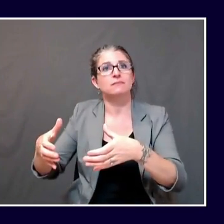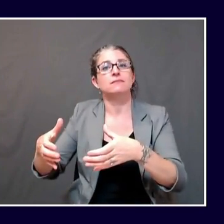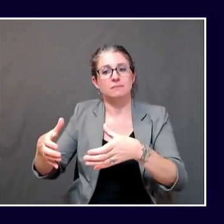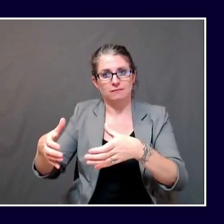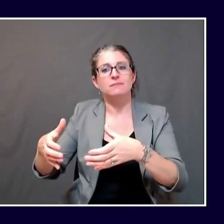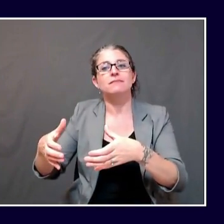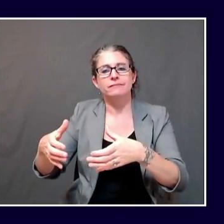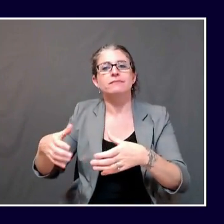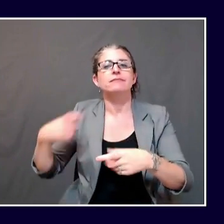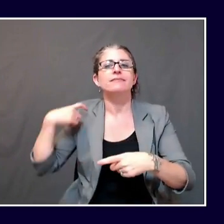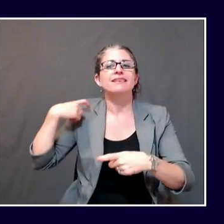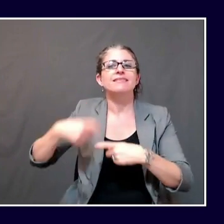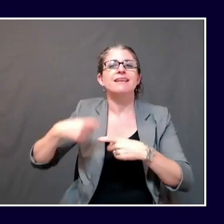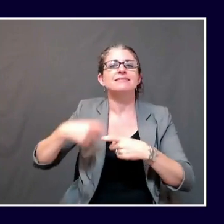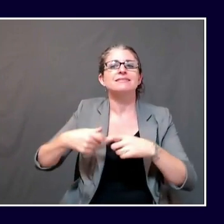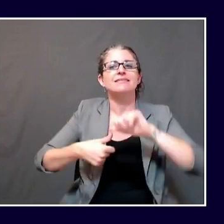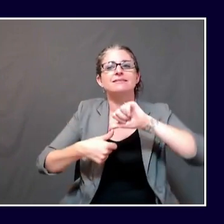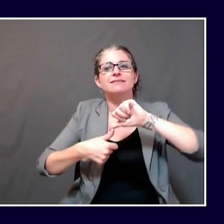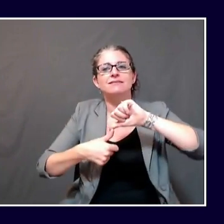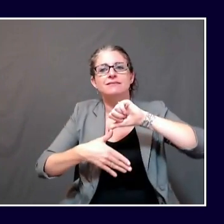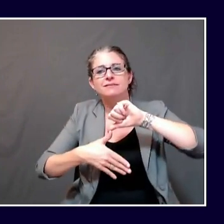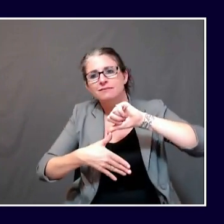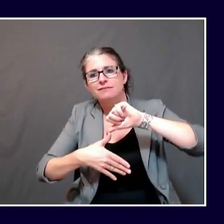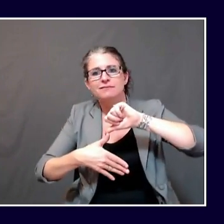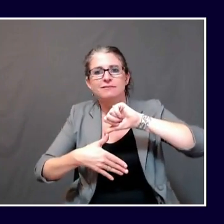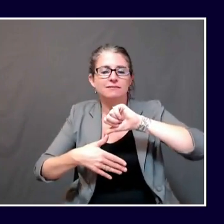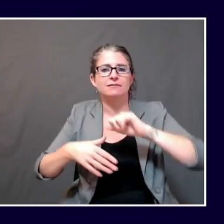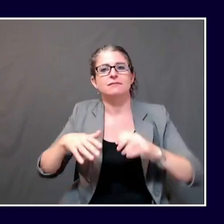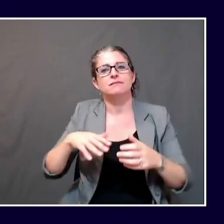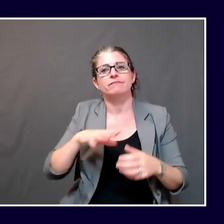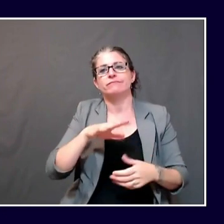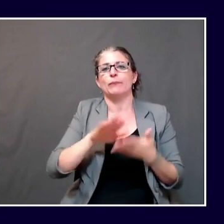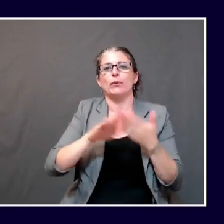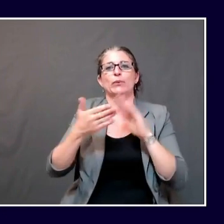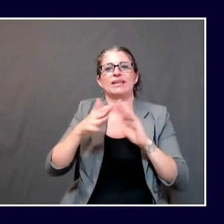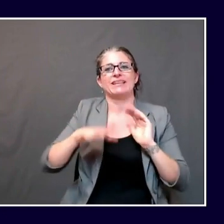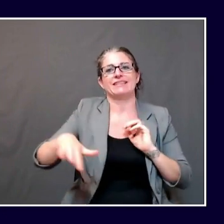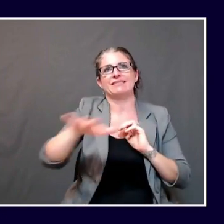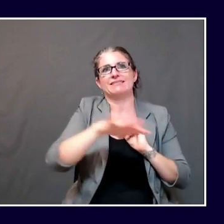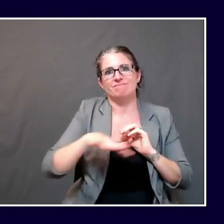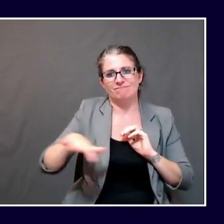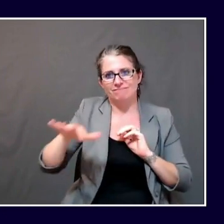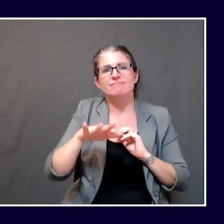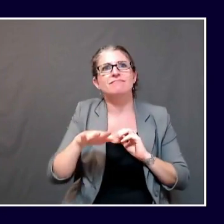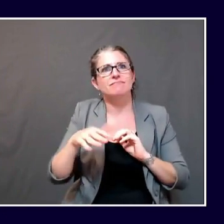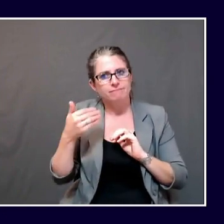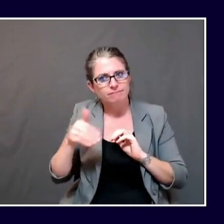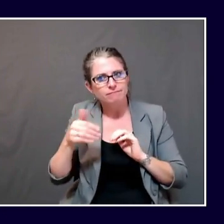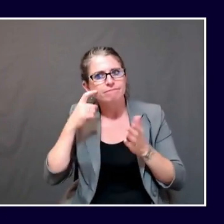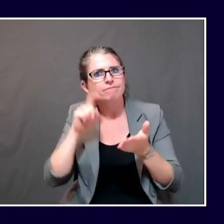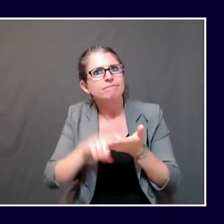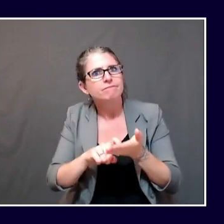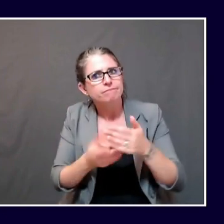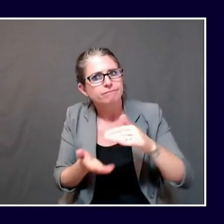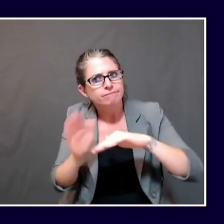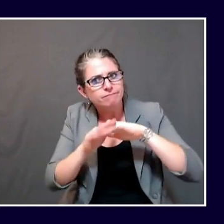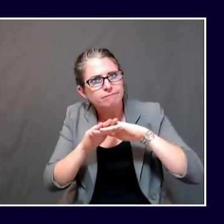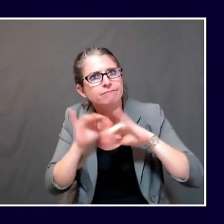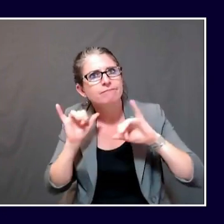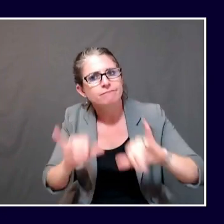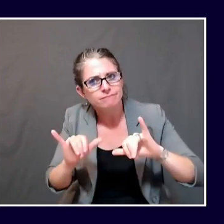considerably. The latest information is on our website. That would be the best place to get the latest. And I will just